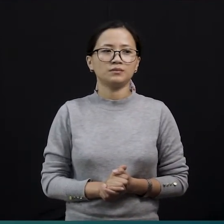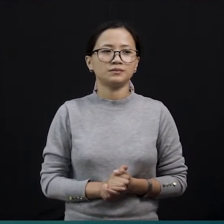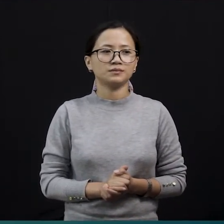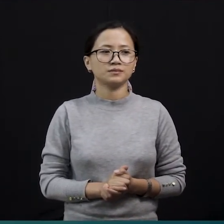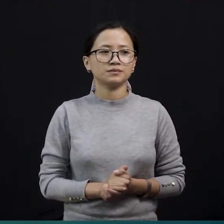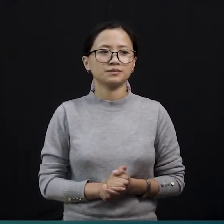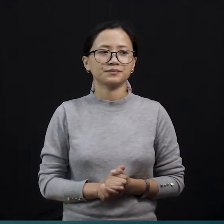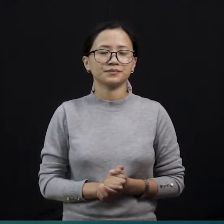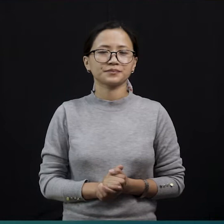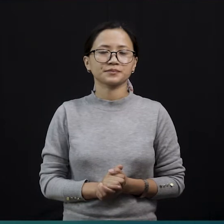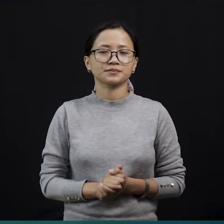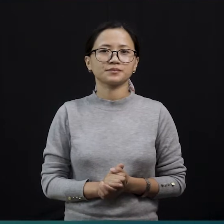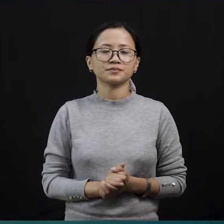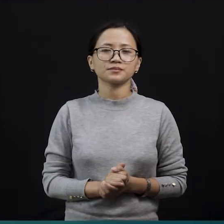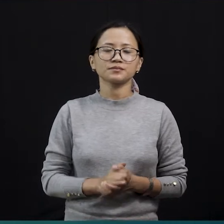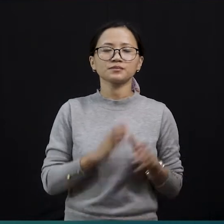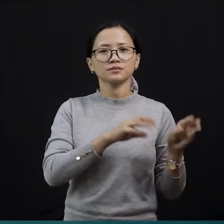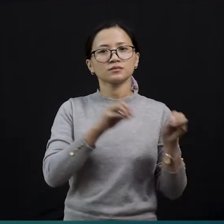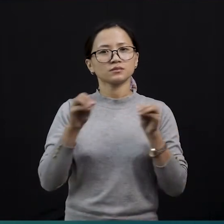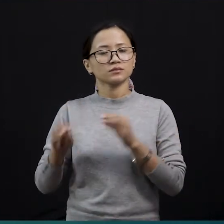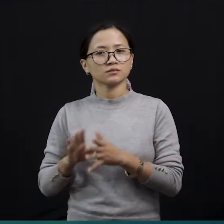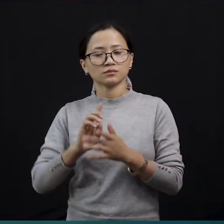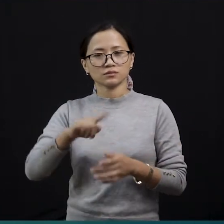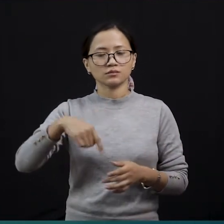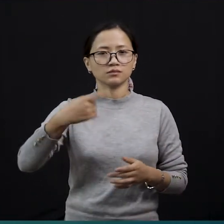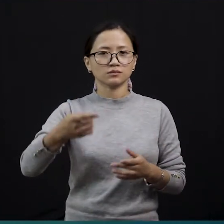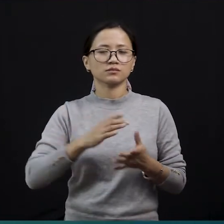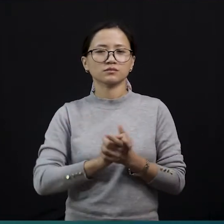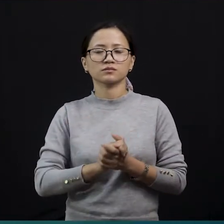Okay. Let's move to the next